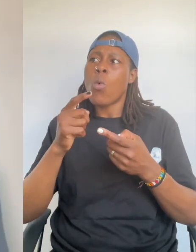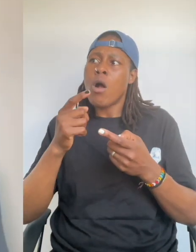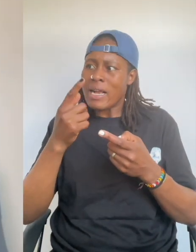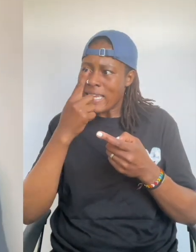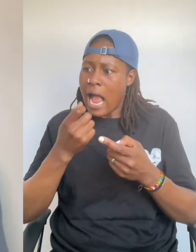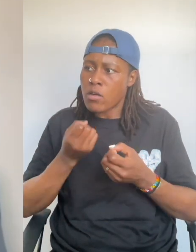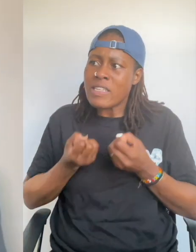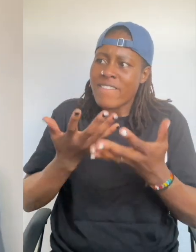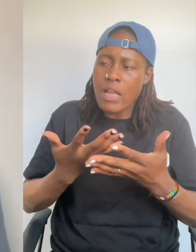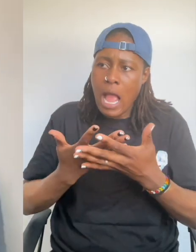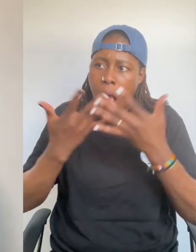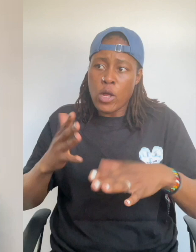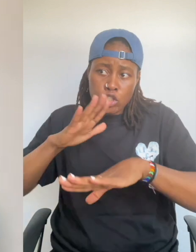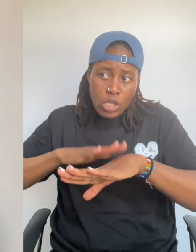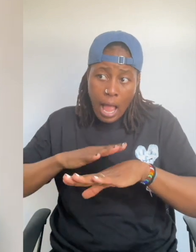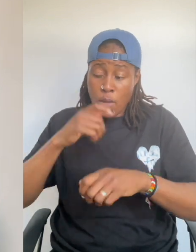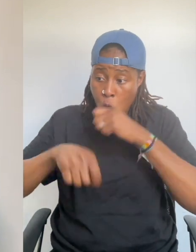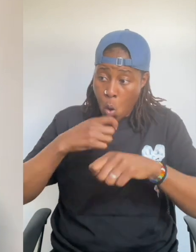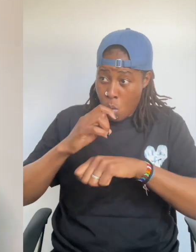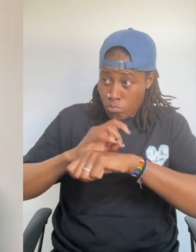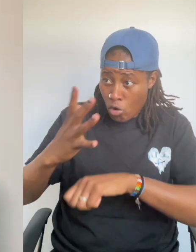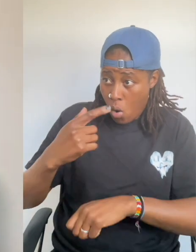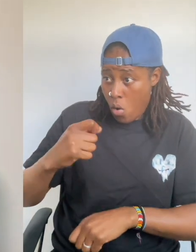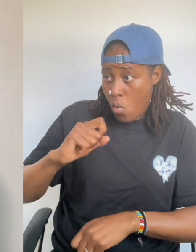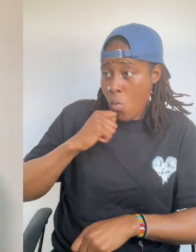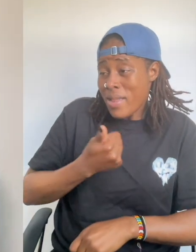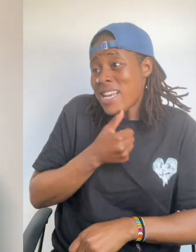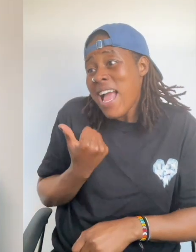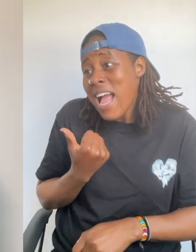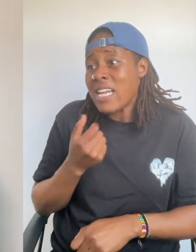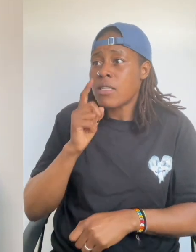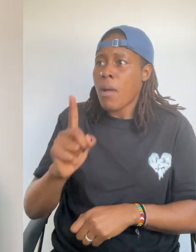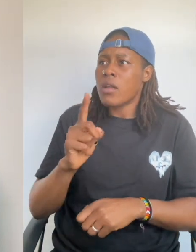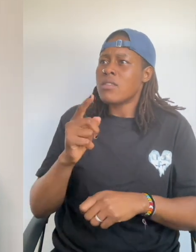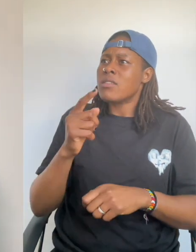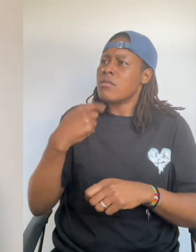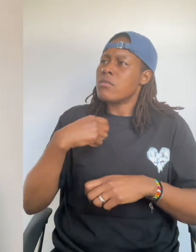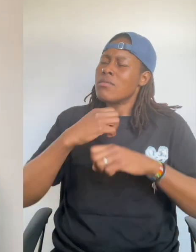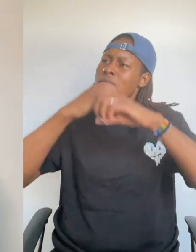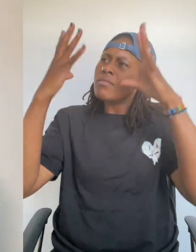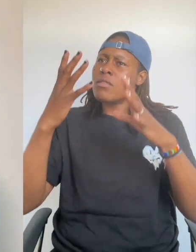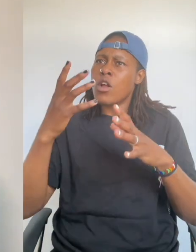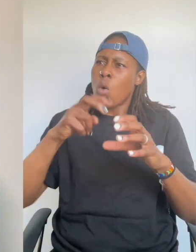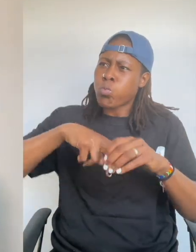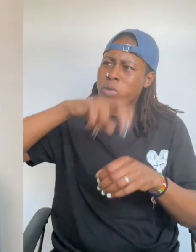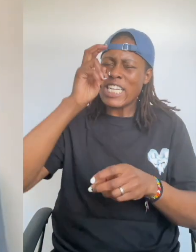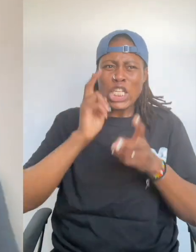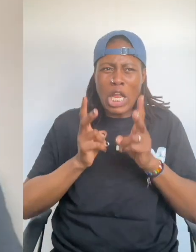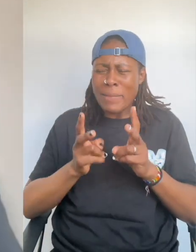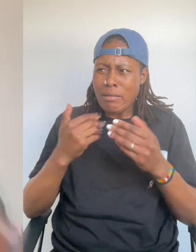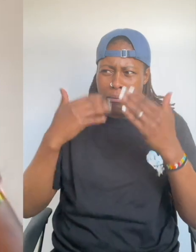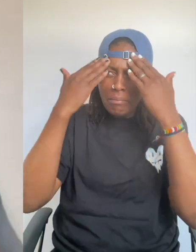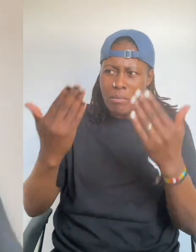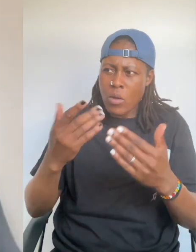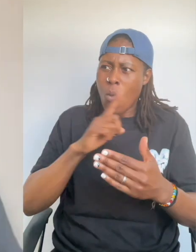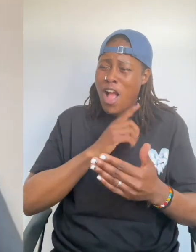would be nice if I could go pro. I don't know if I could envision me not interpreting anymore because it's just such